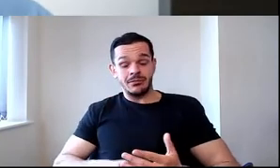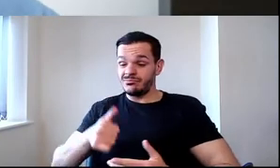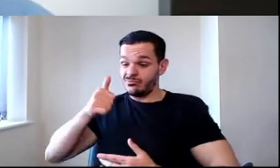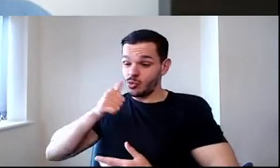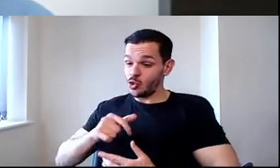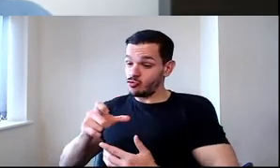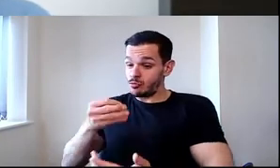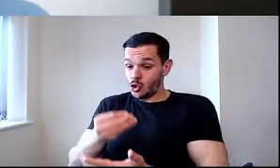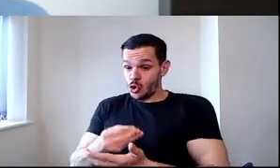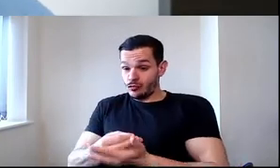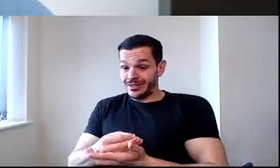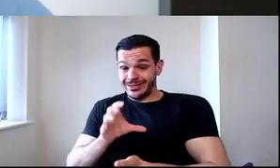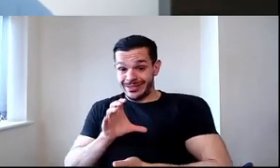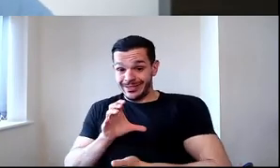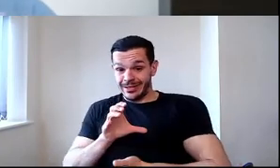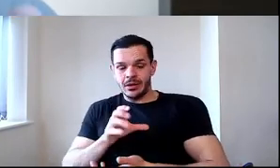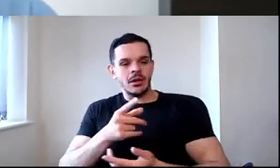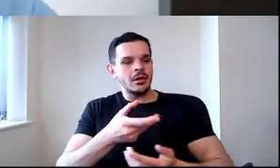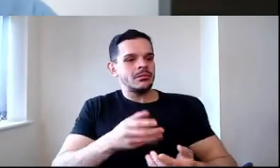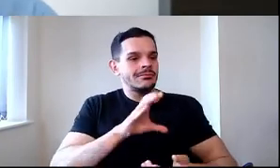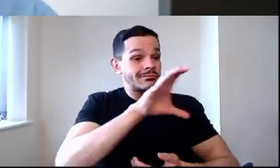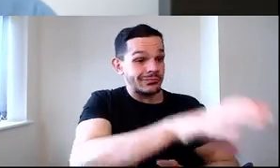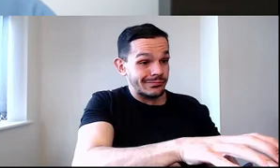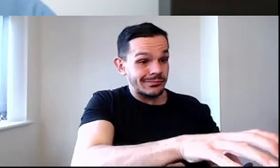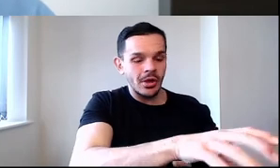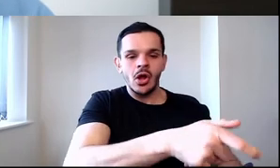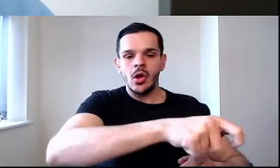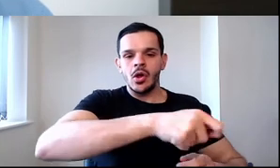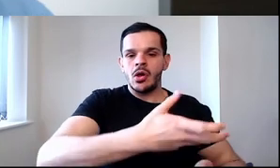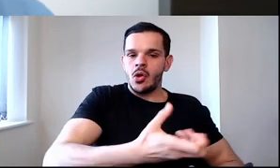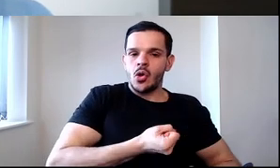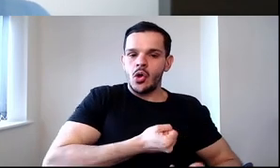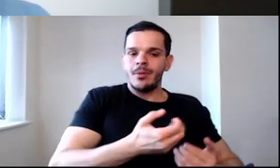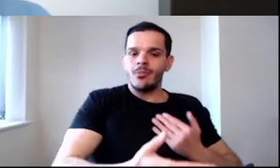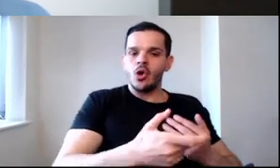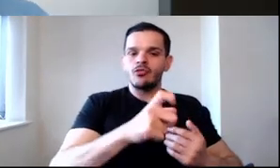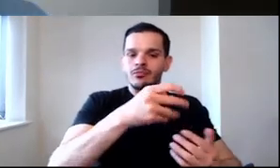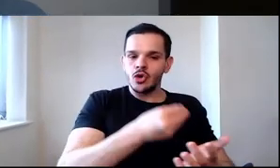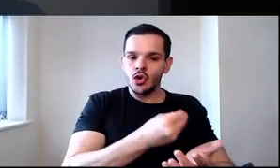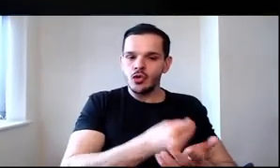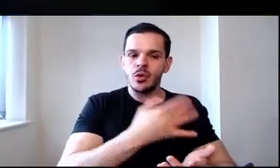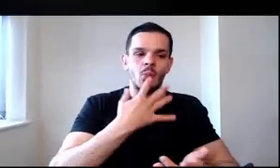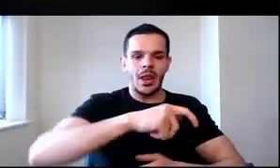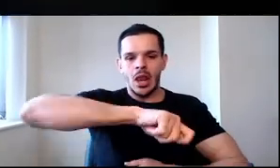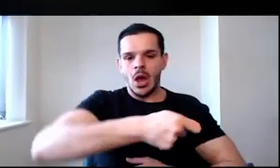earn more crypto by providing it and locking it up in a liquidity pool.